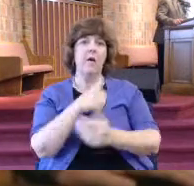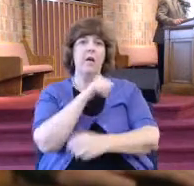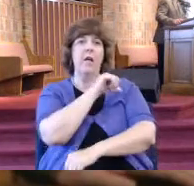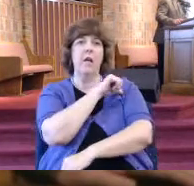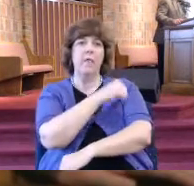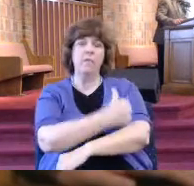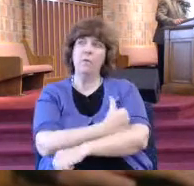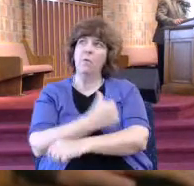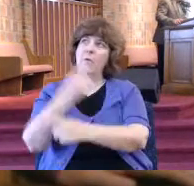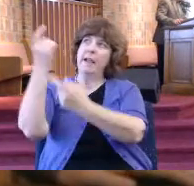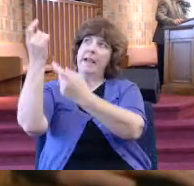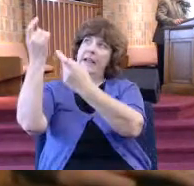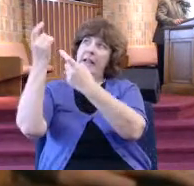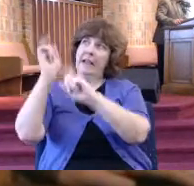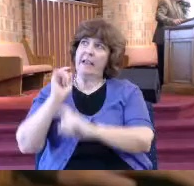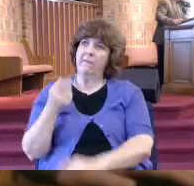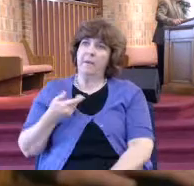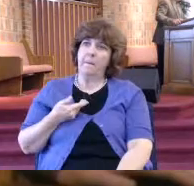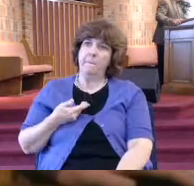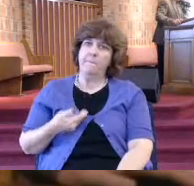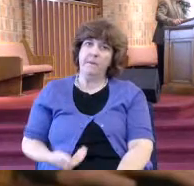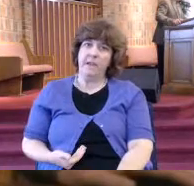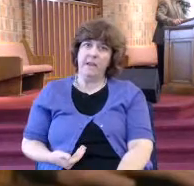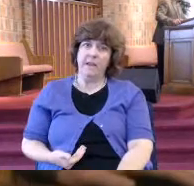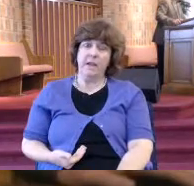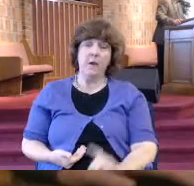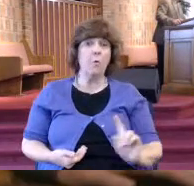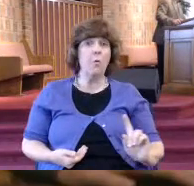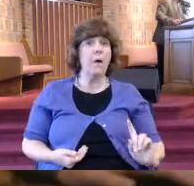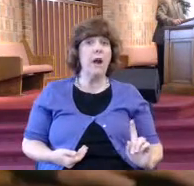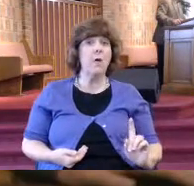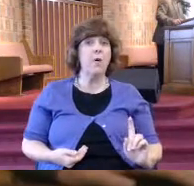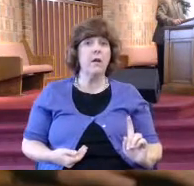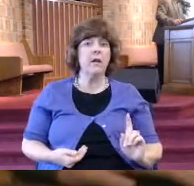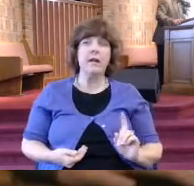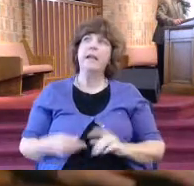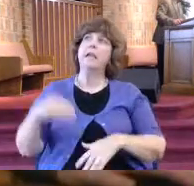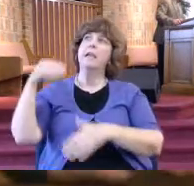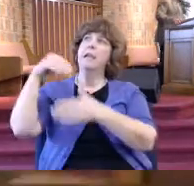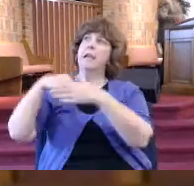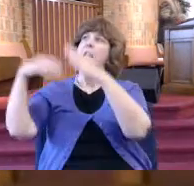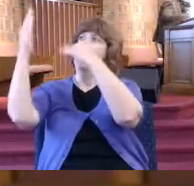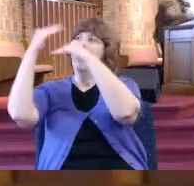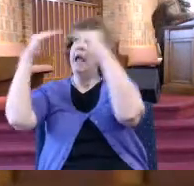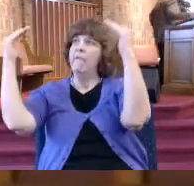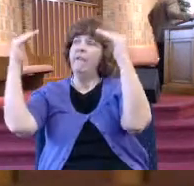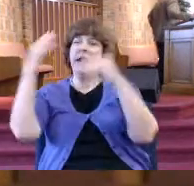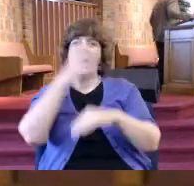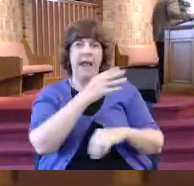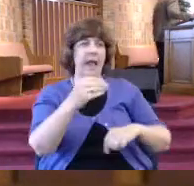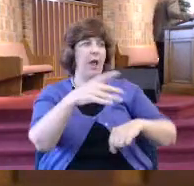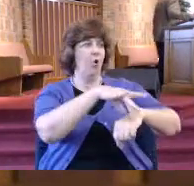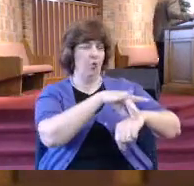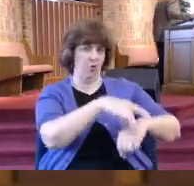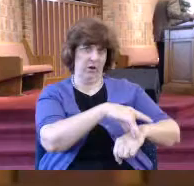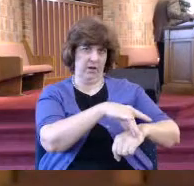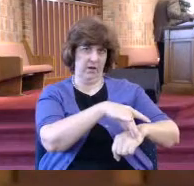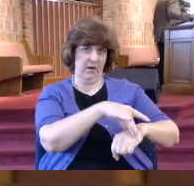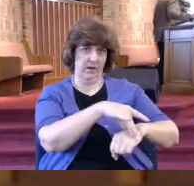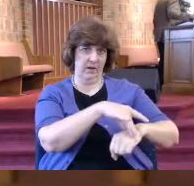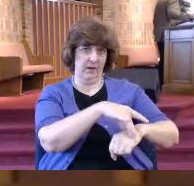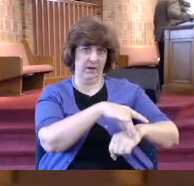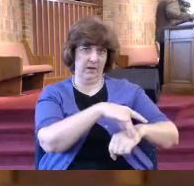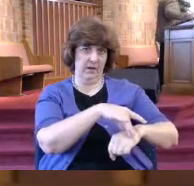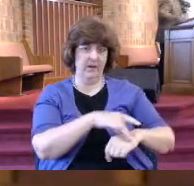been given unto me." Where? In heaven and on earth. Now, a few moments ago, when we began in Acts